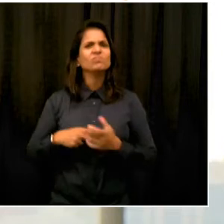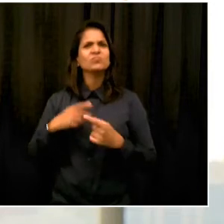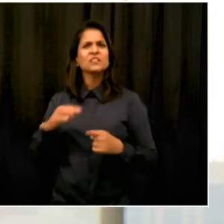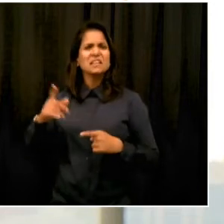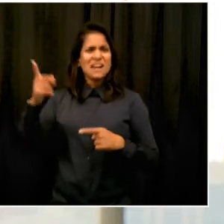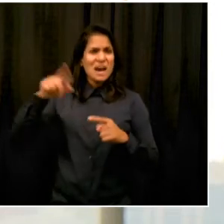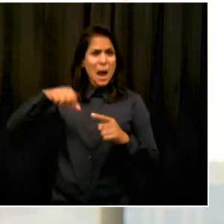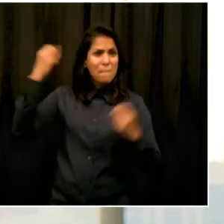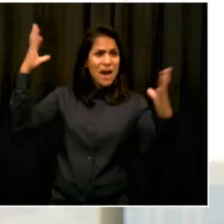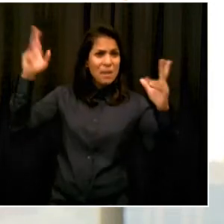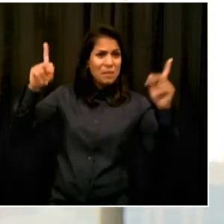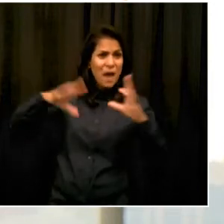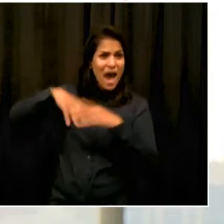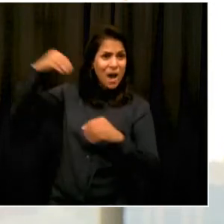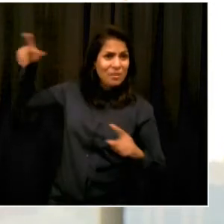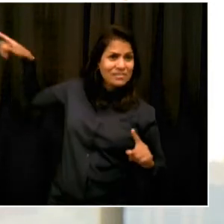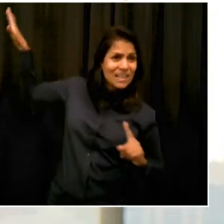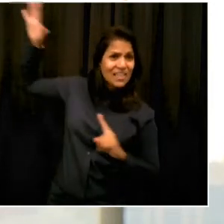possible.